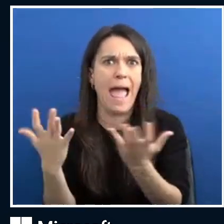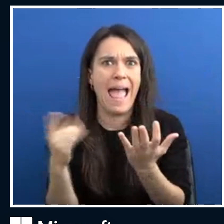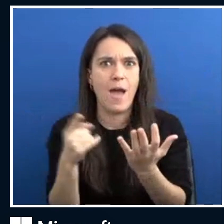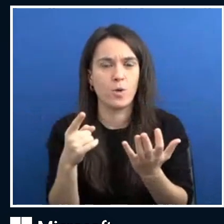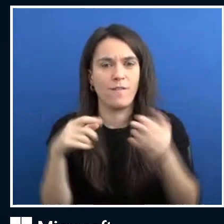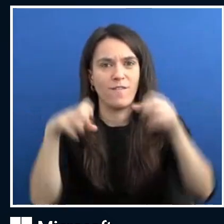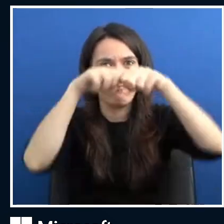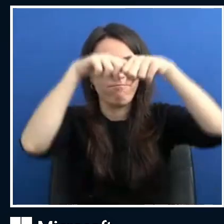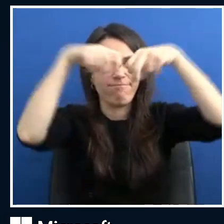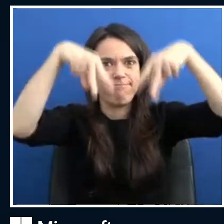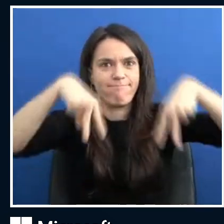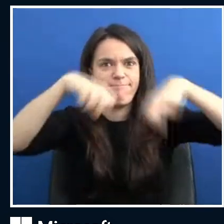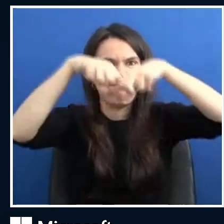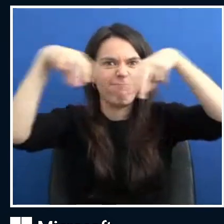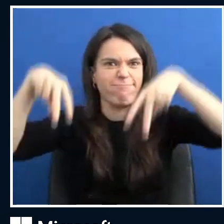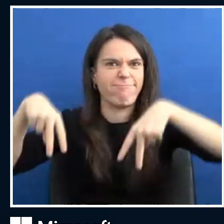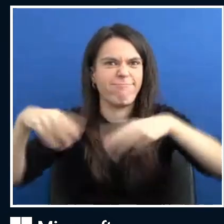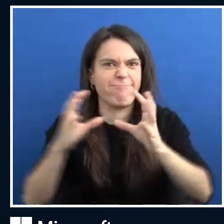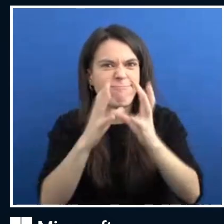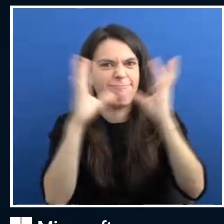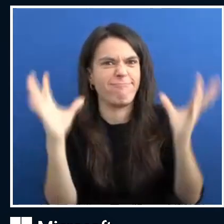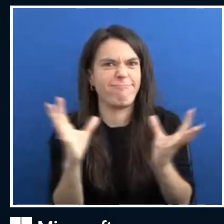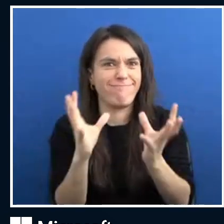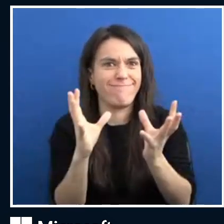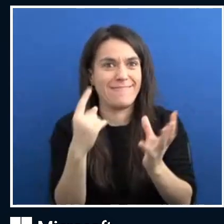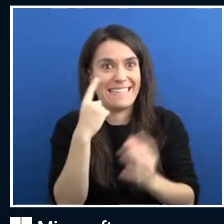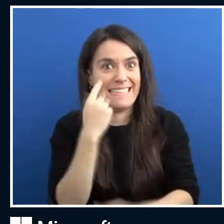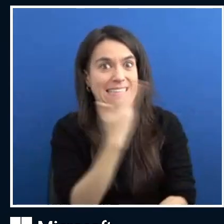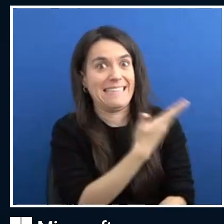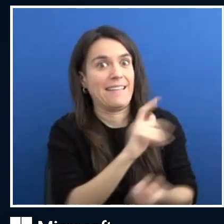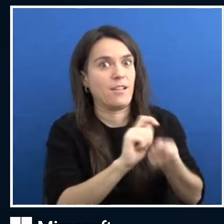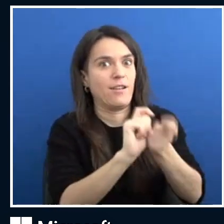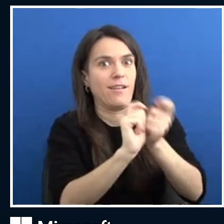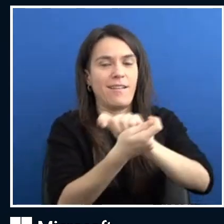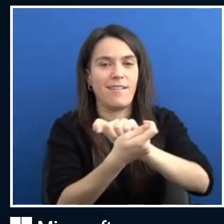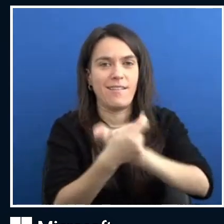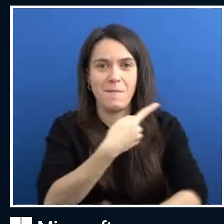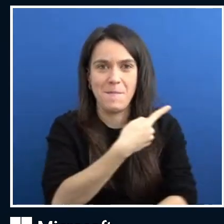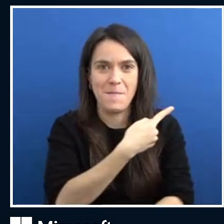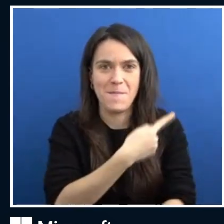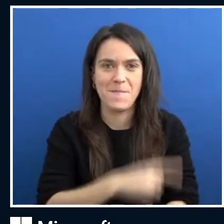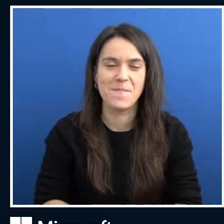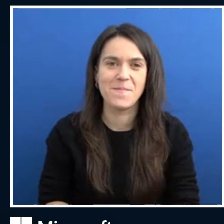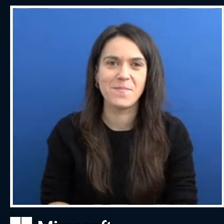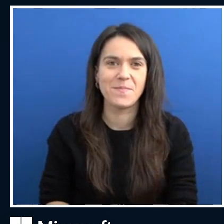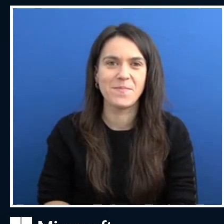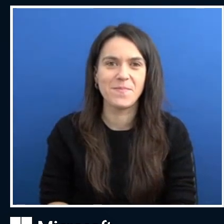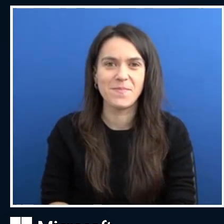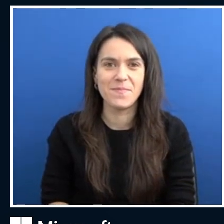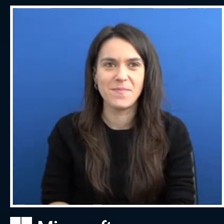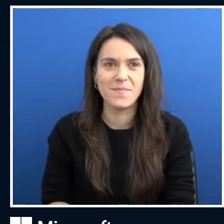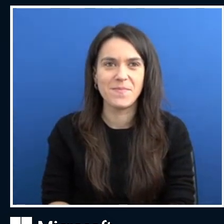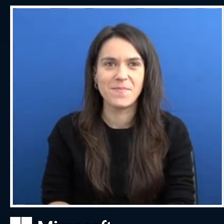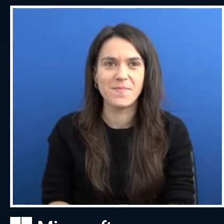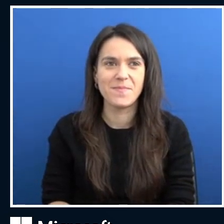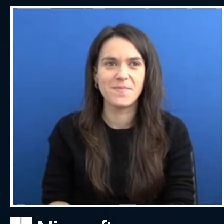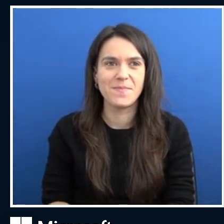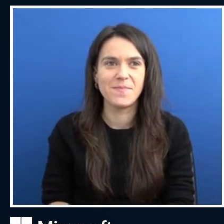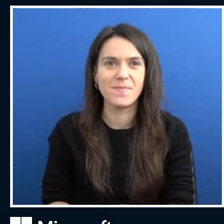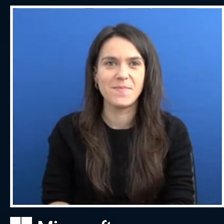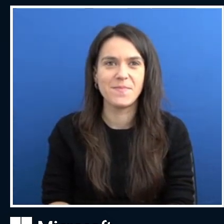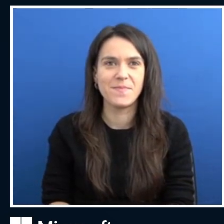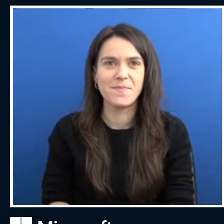or research more about it. That would be great. That's one question I had. These are some of the algorithms that I wanted to